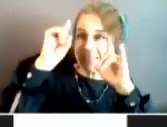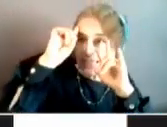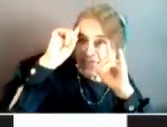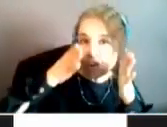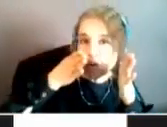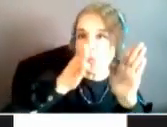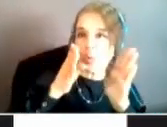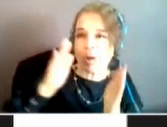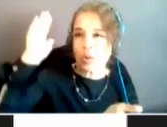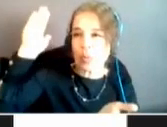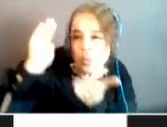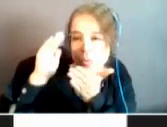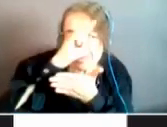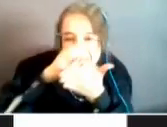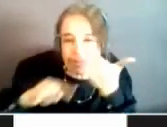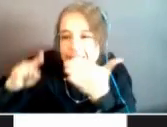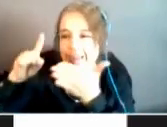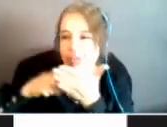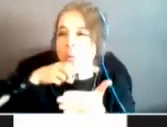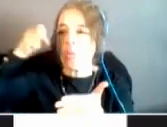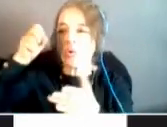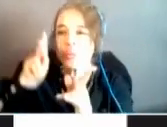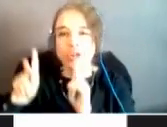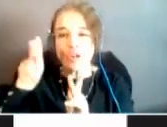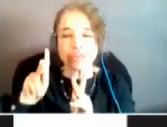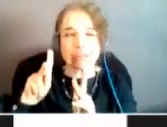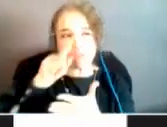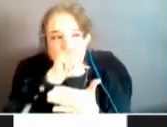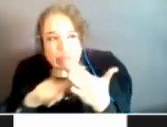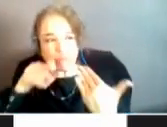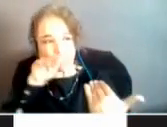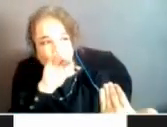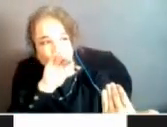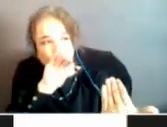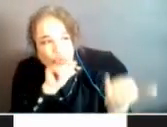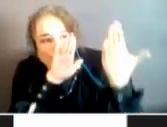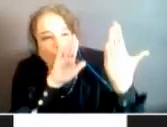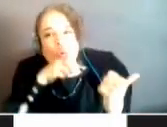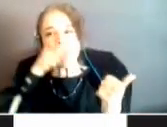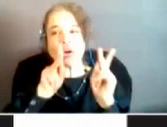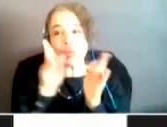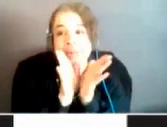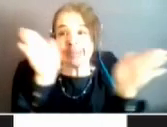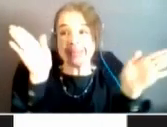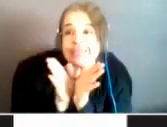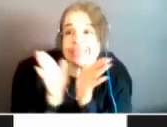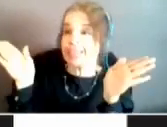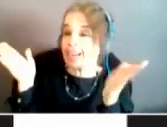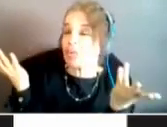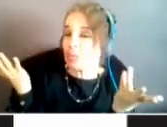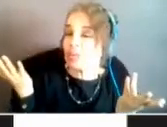strategies that can reduce discrimination of and prejudice towards older people in general